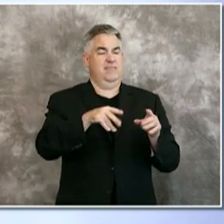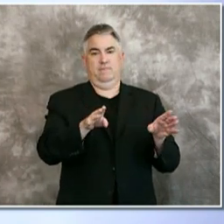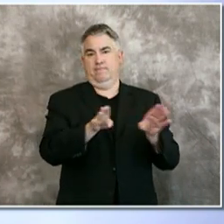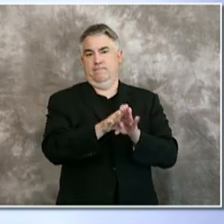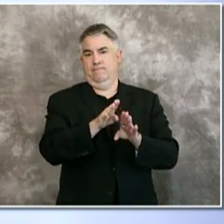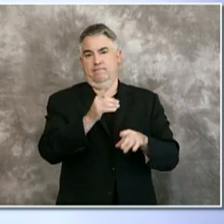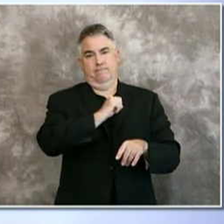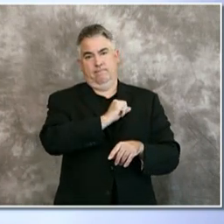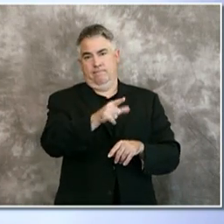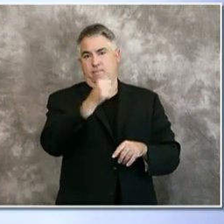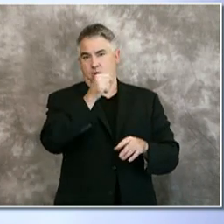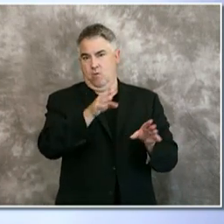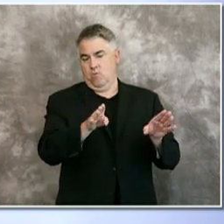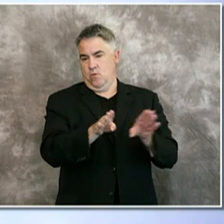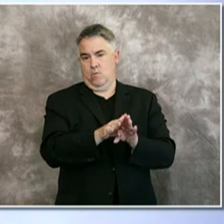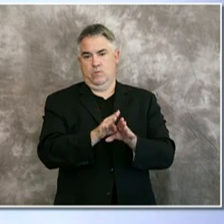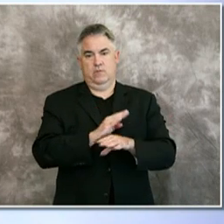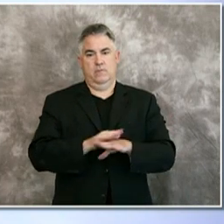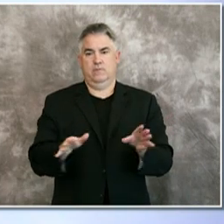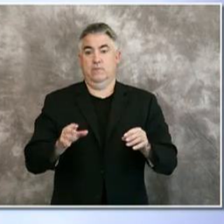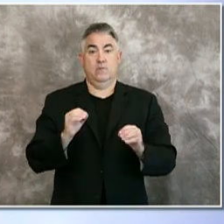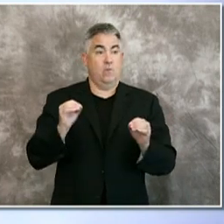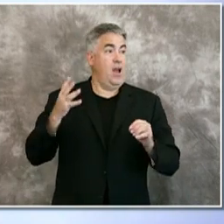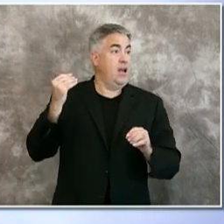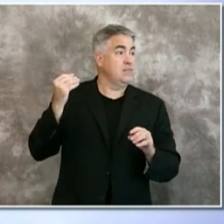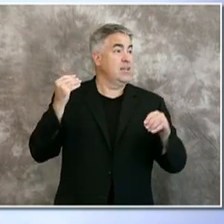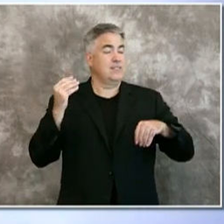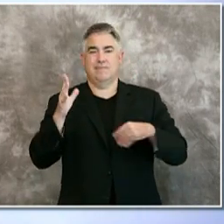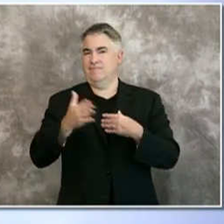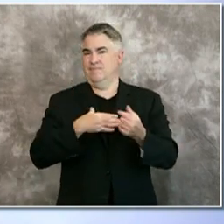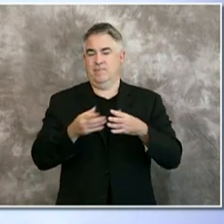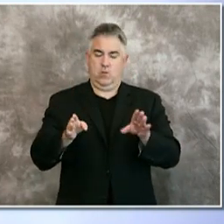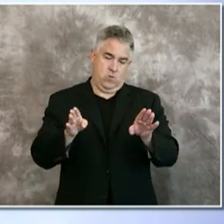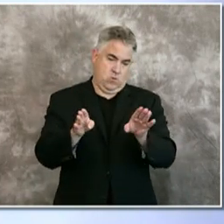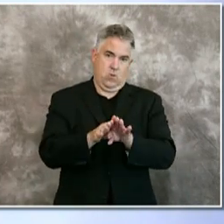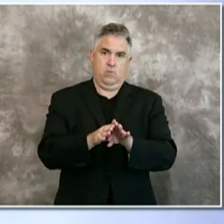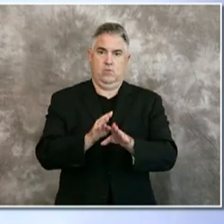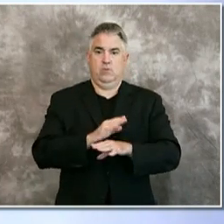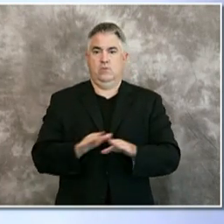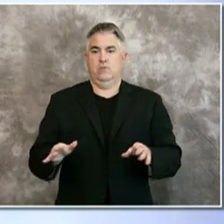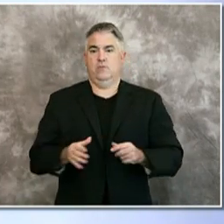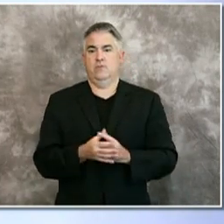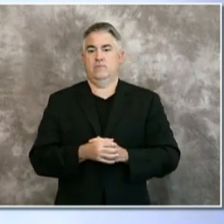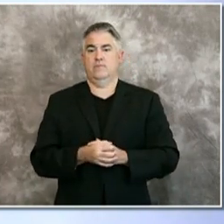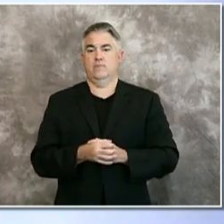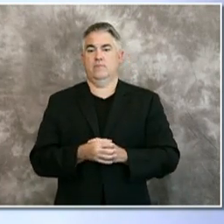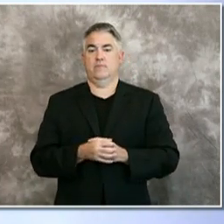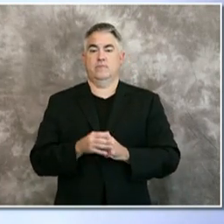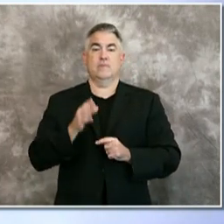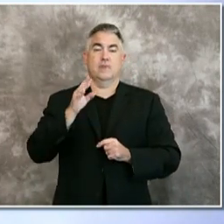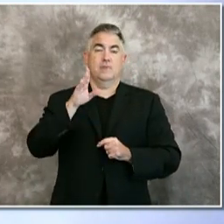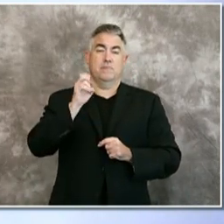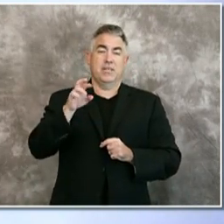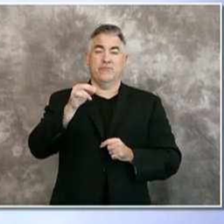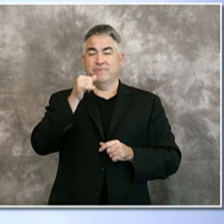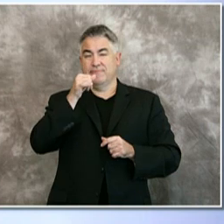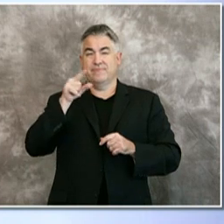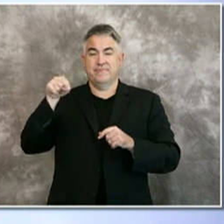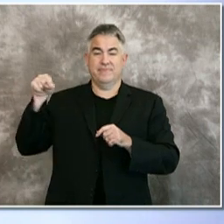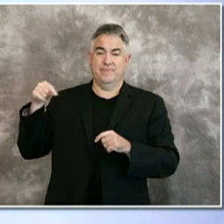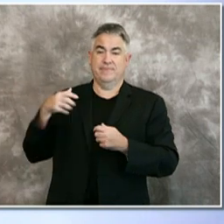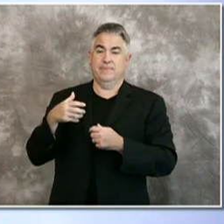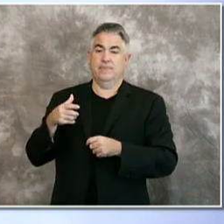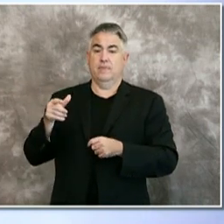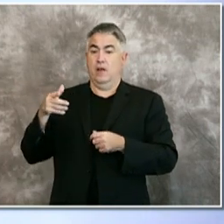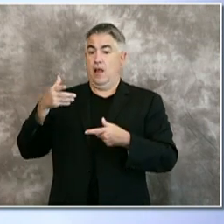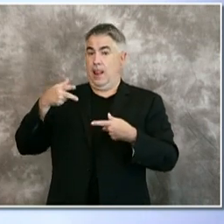those operations are outdoors. Now, if you are a brewery, brew pub that does not serve food, you are still allowed